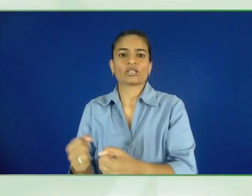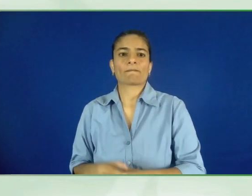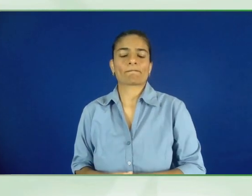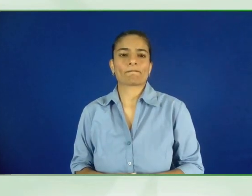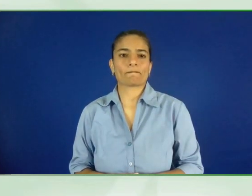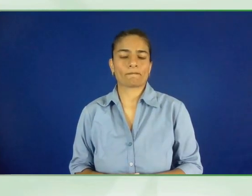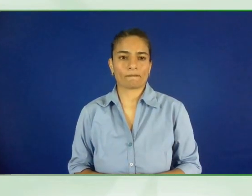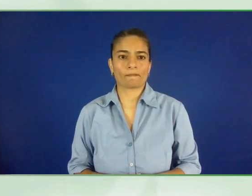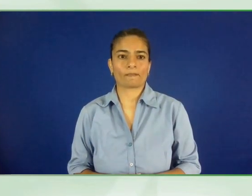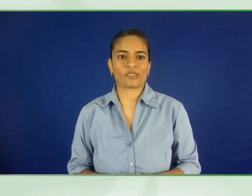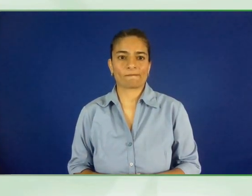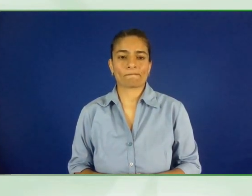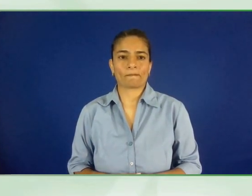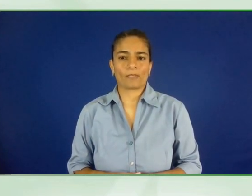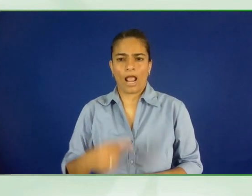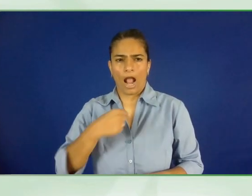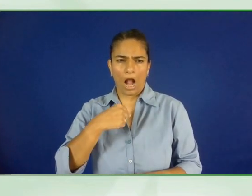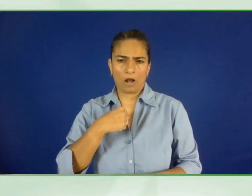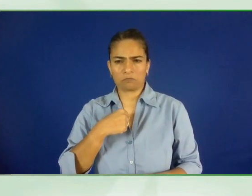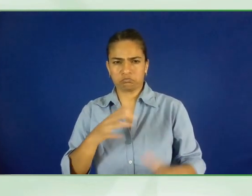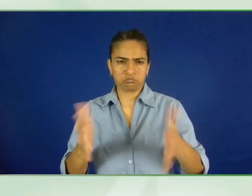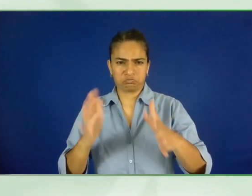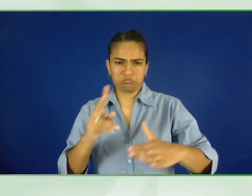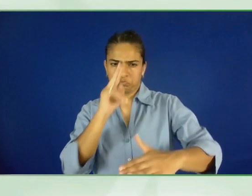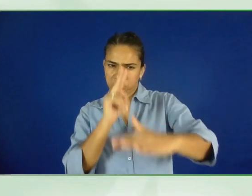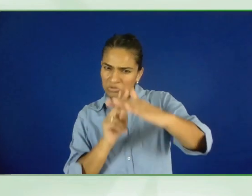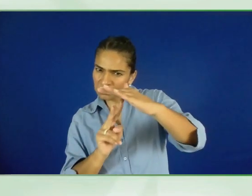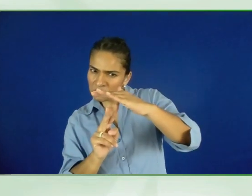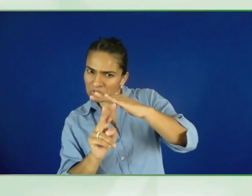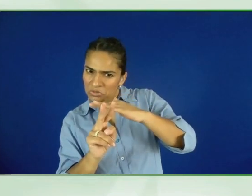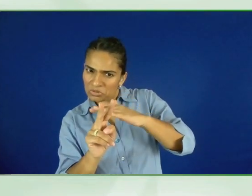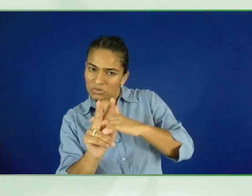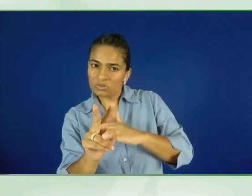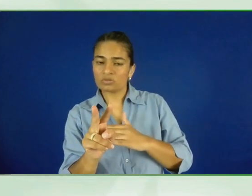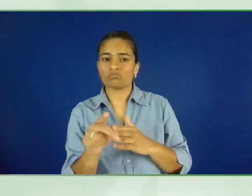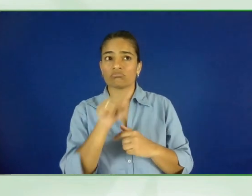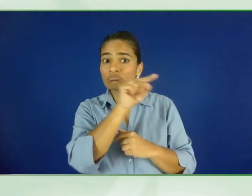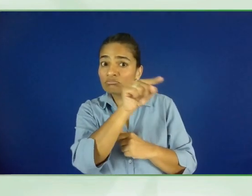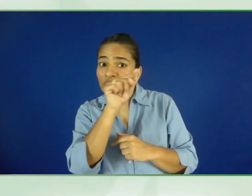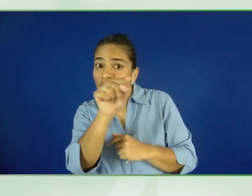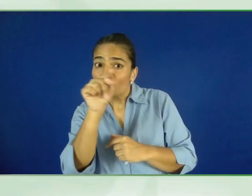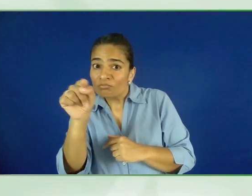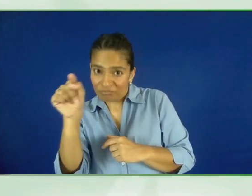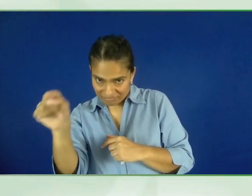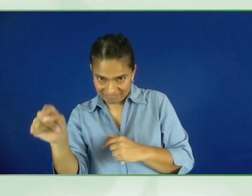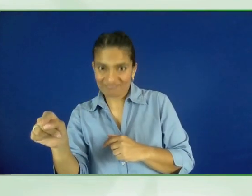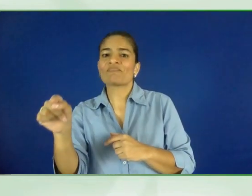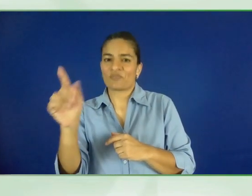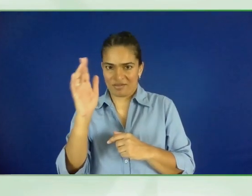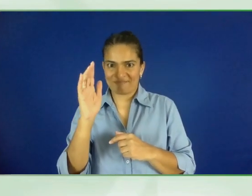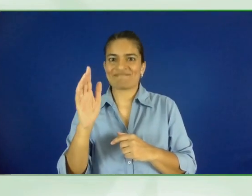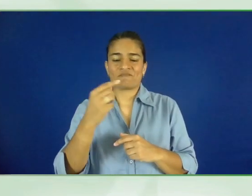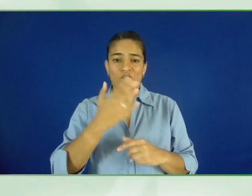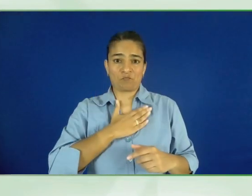predict that many of you will be following me